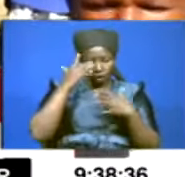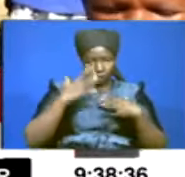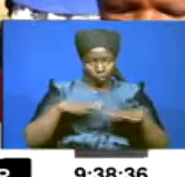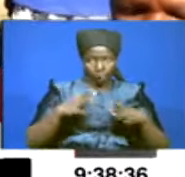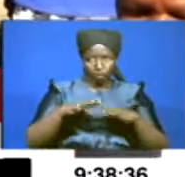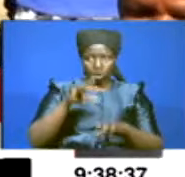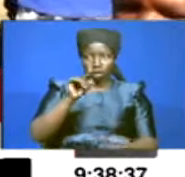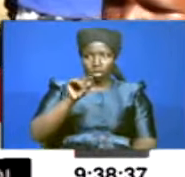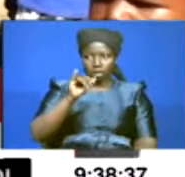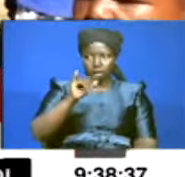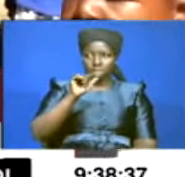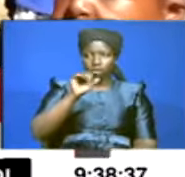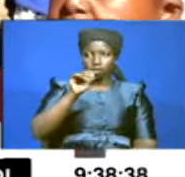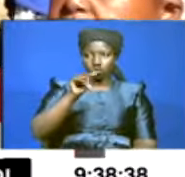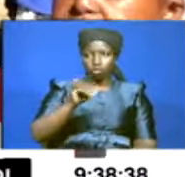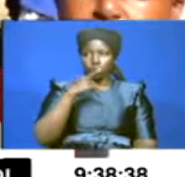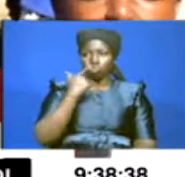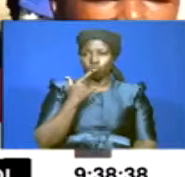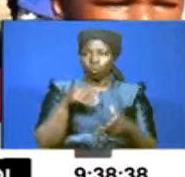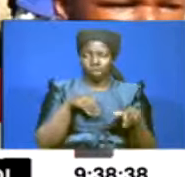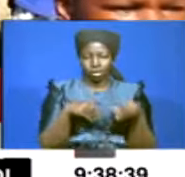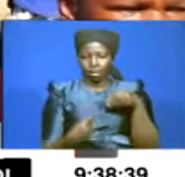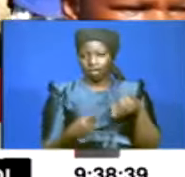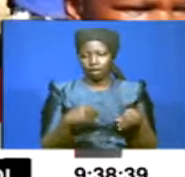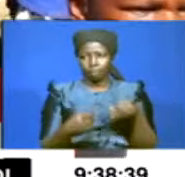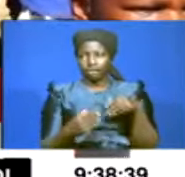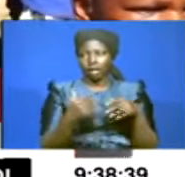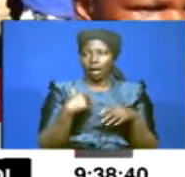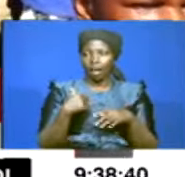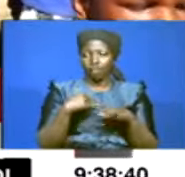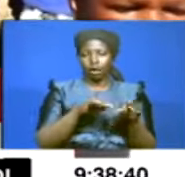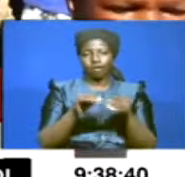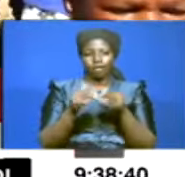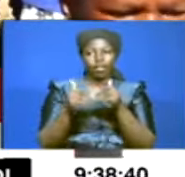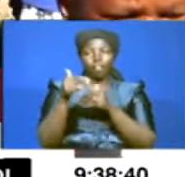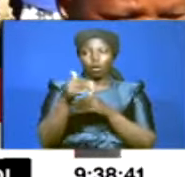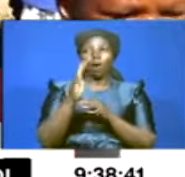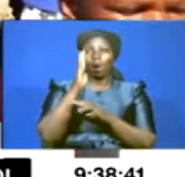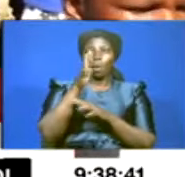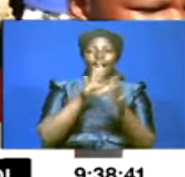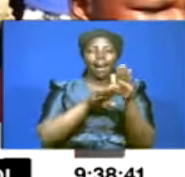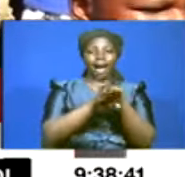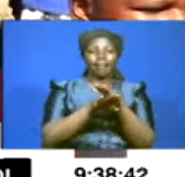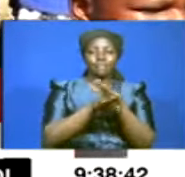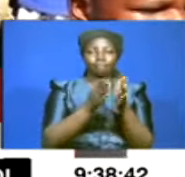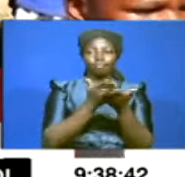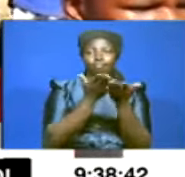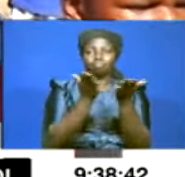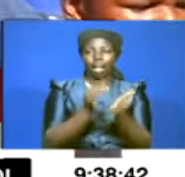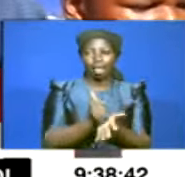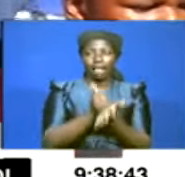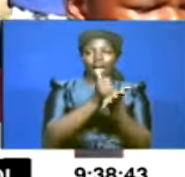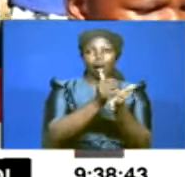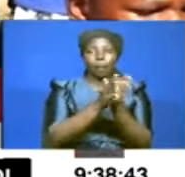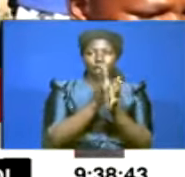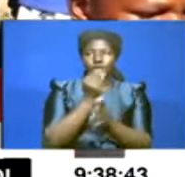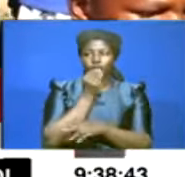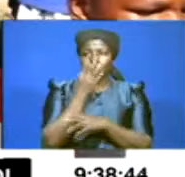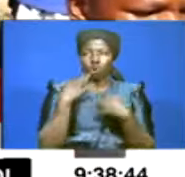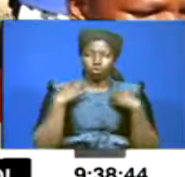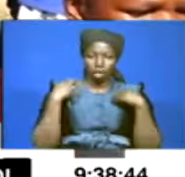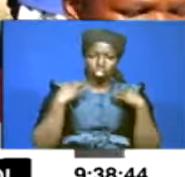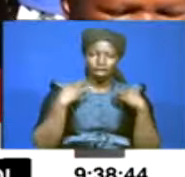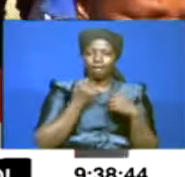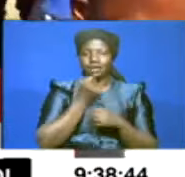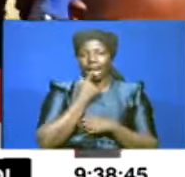disability ili moving forward takuwa tunawafikia, tunawasaidia na nguo na chakula na madawa na